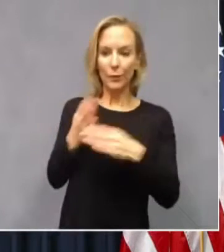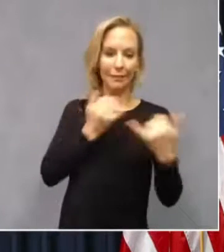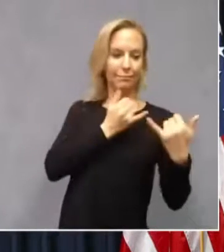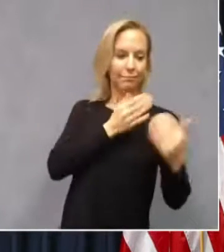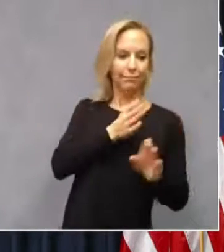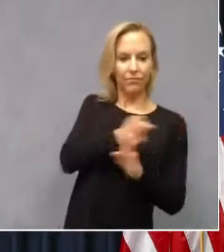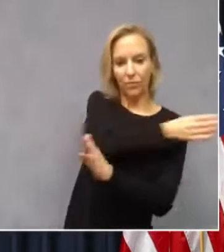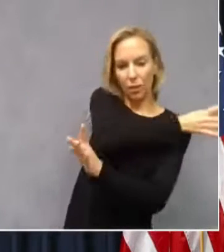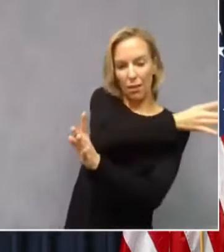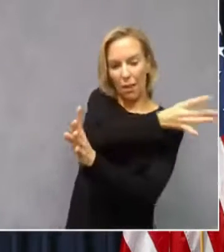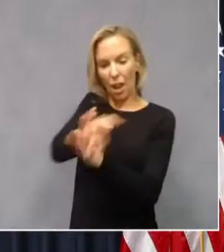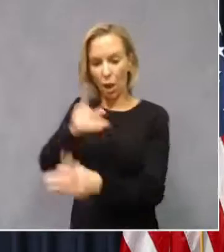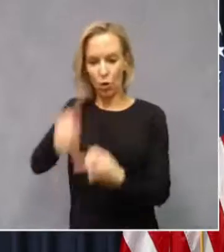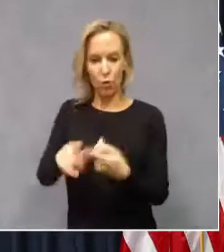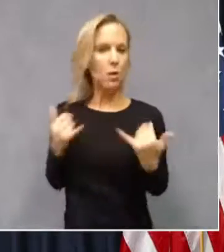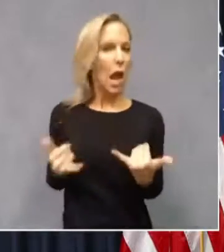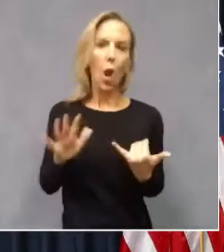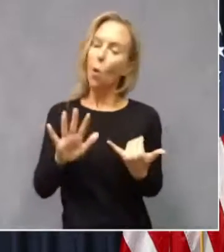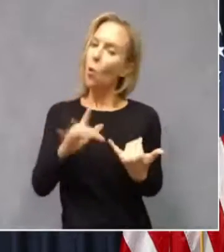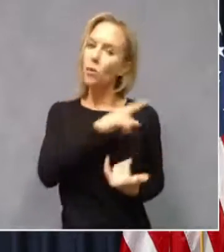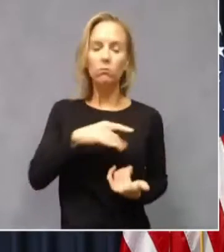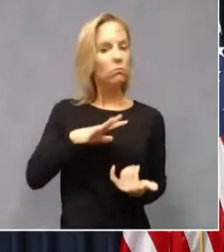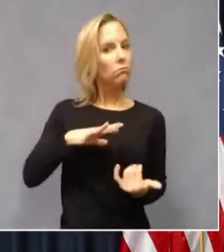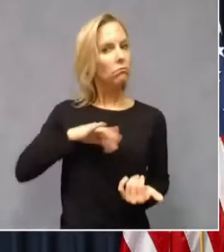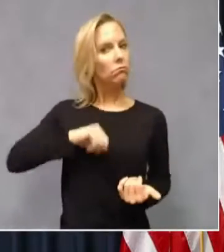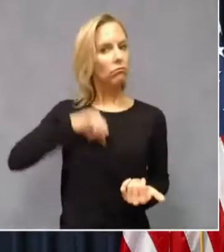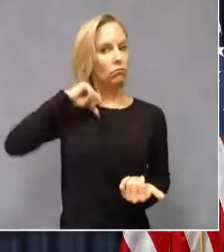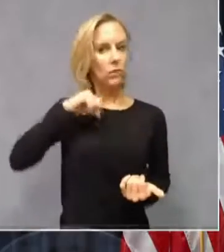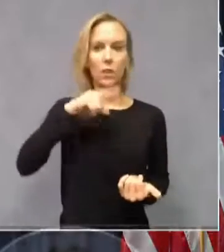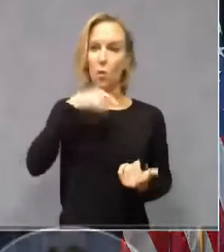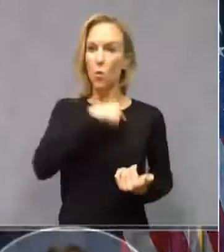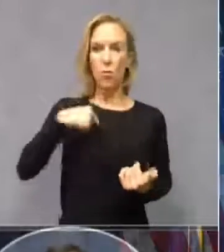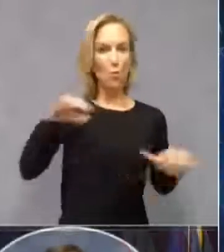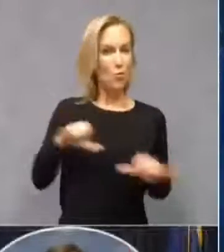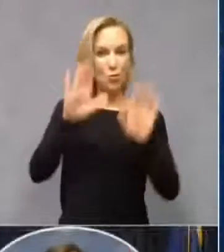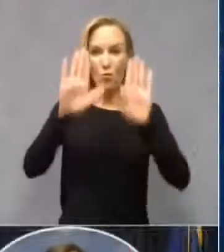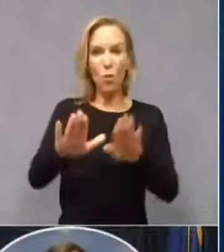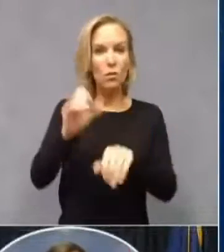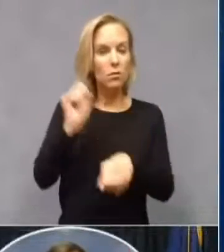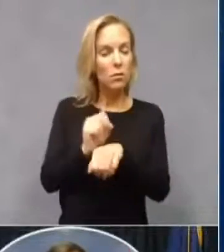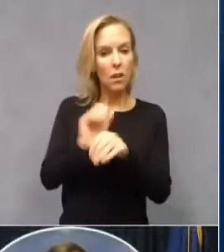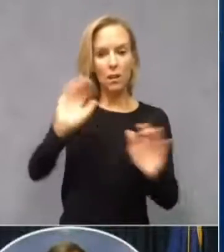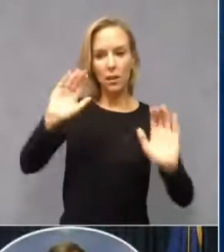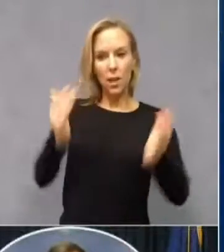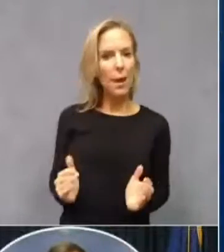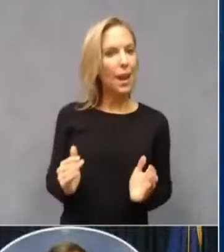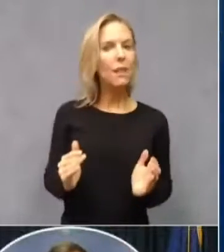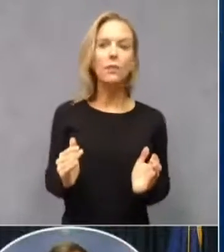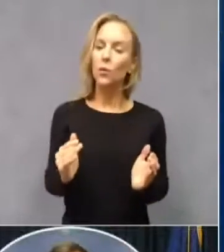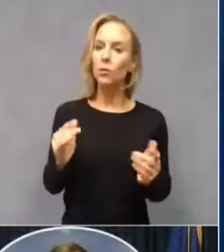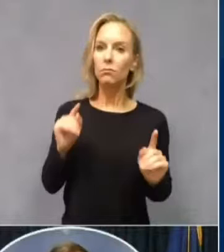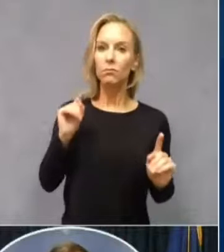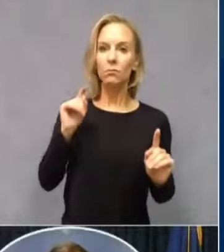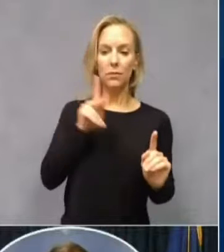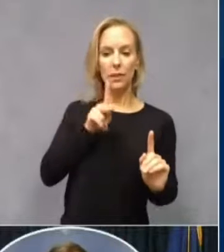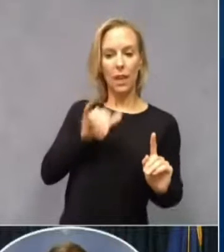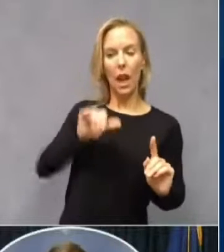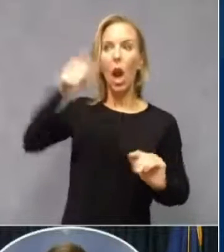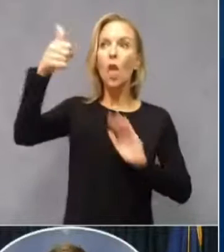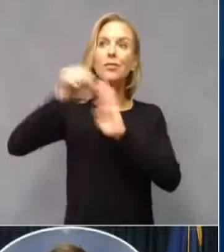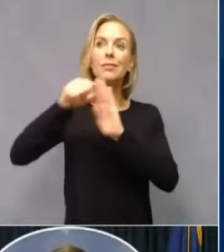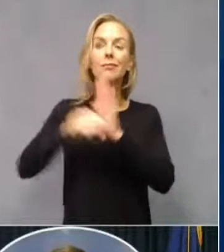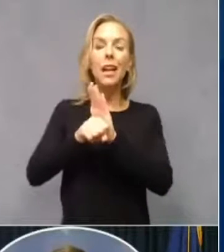me. She said, you all are doing a really great job, especially when you look at comparative mortality in Kentucky and